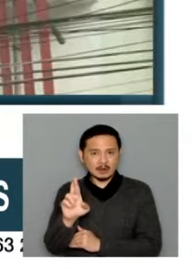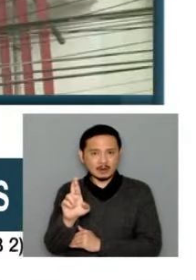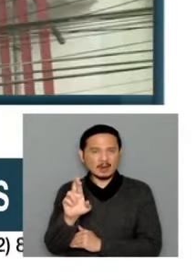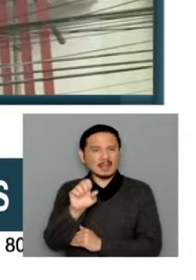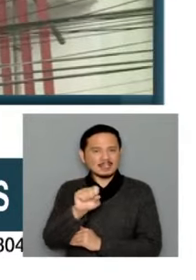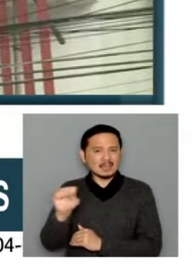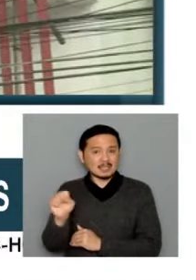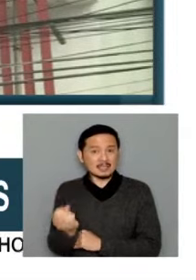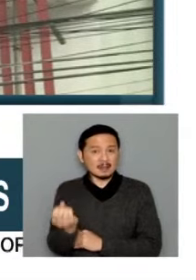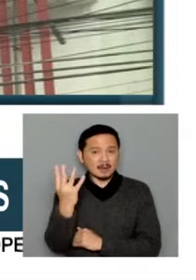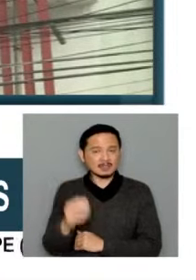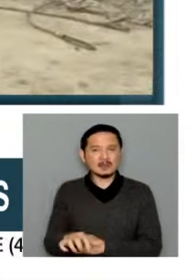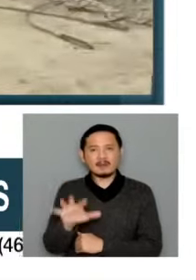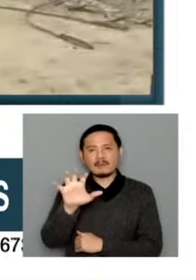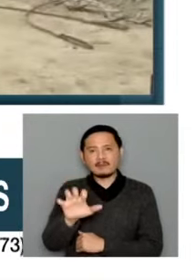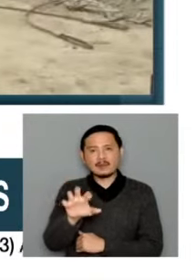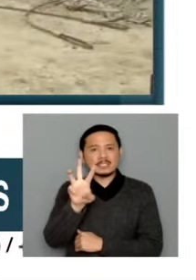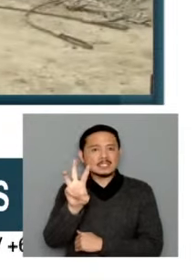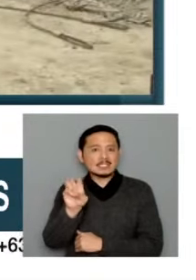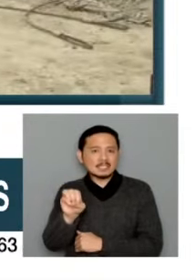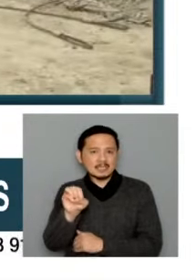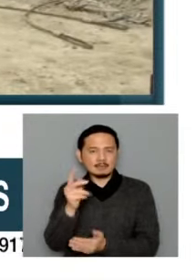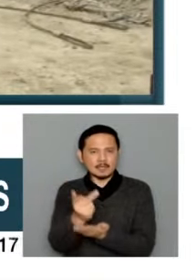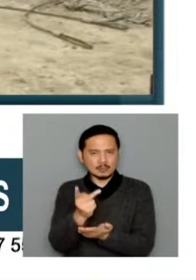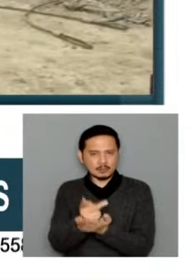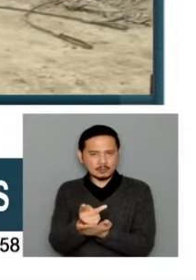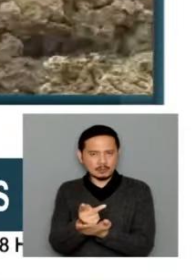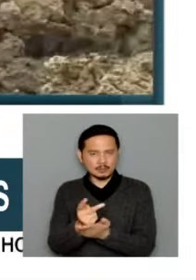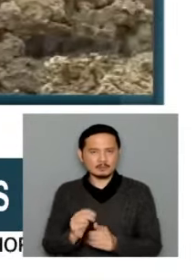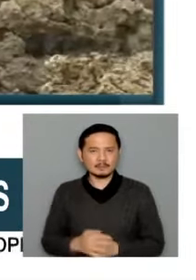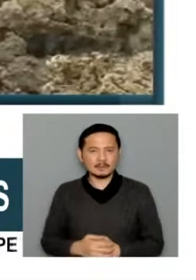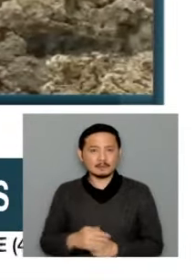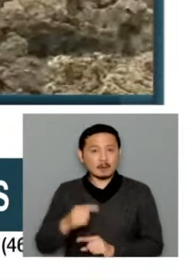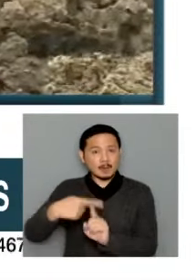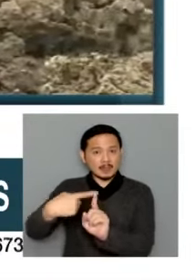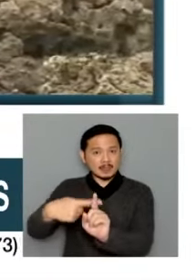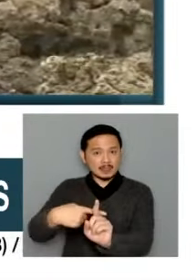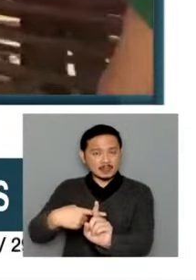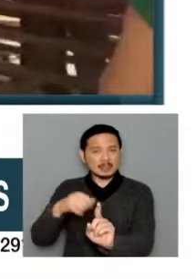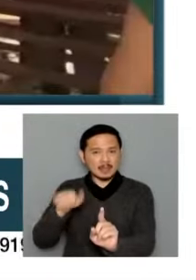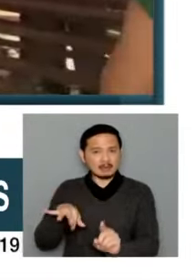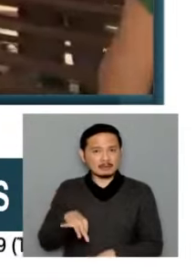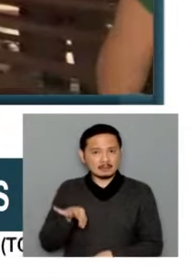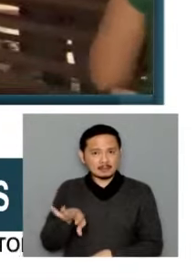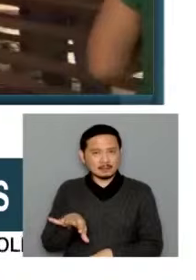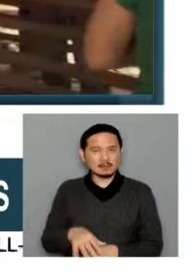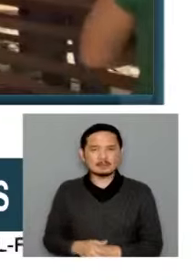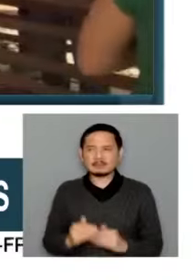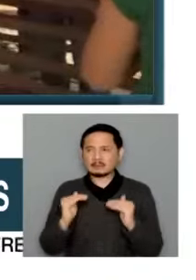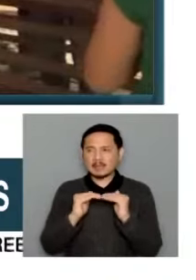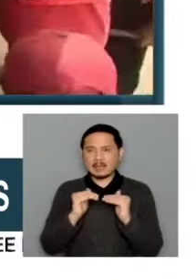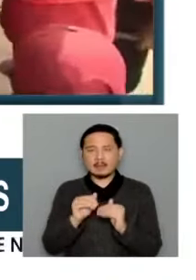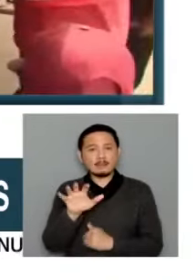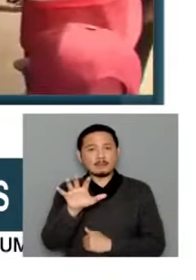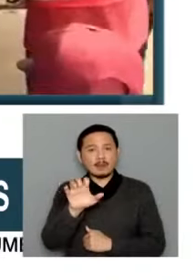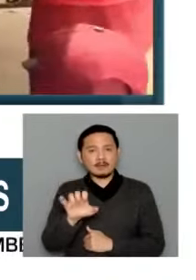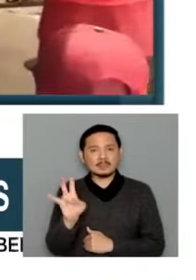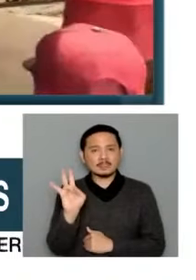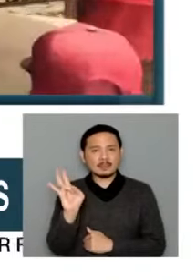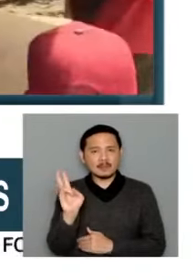SSS is 560 pesos per month. That's equivalent or less than the 570